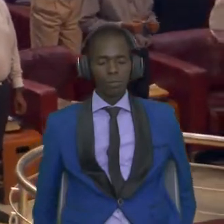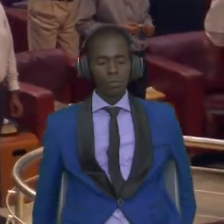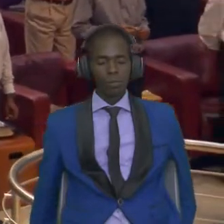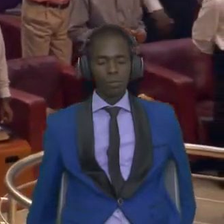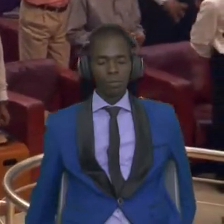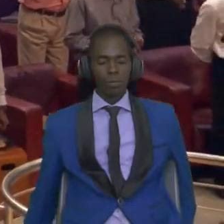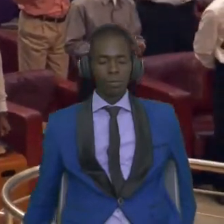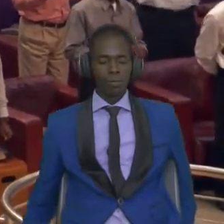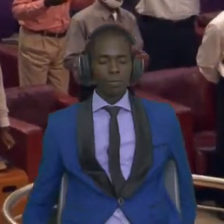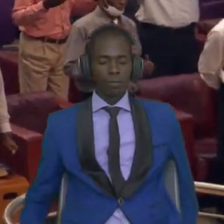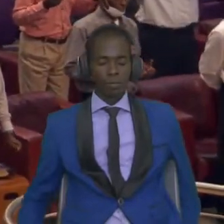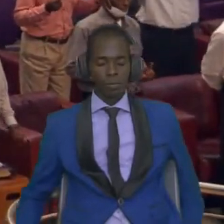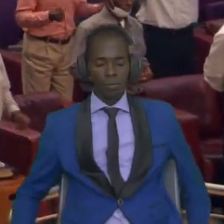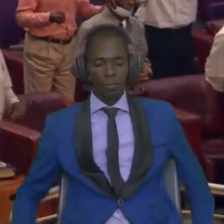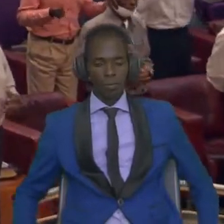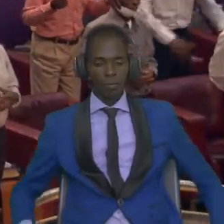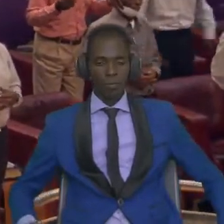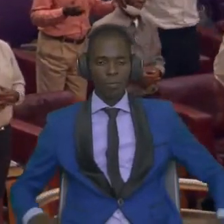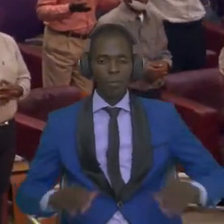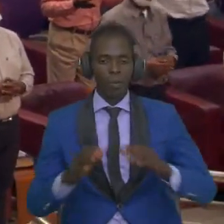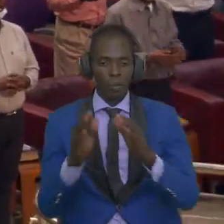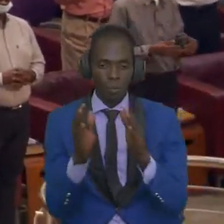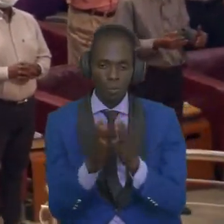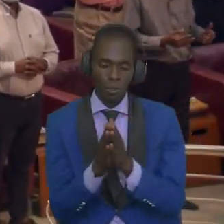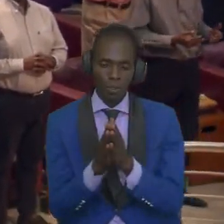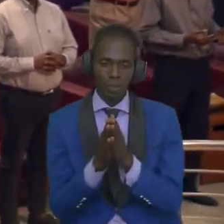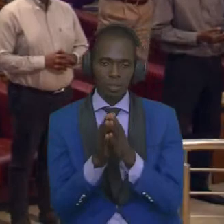change your life. Just a few minutes of prayer.